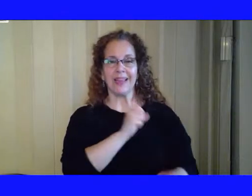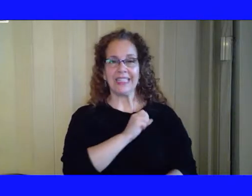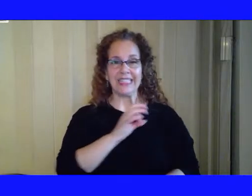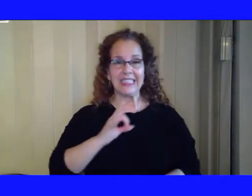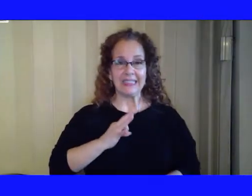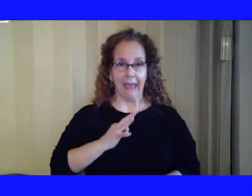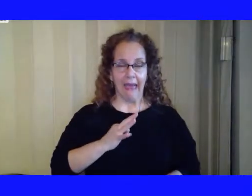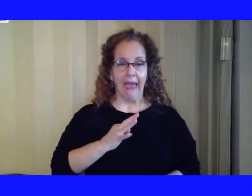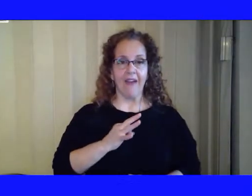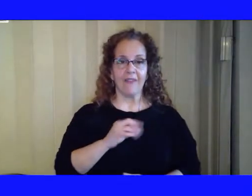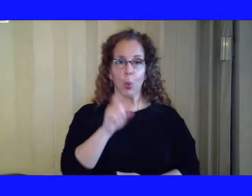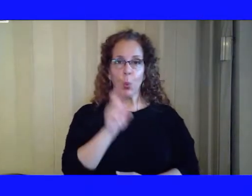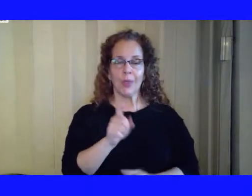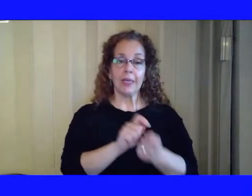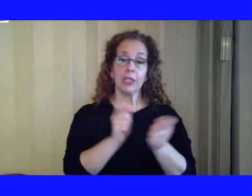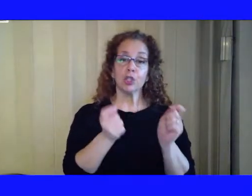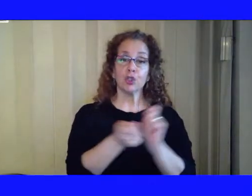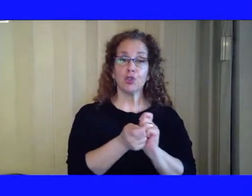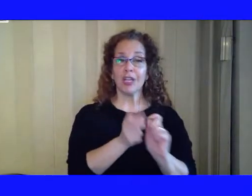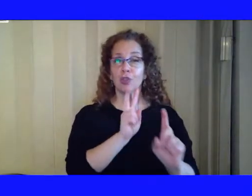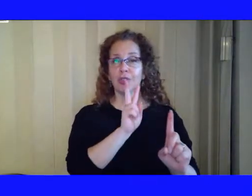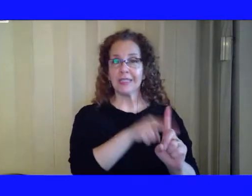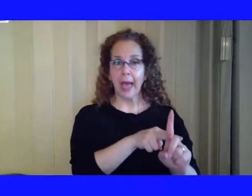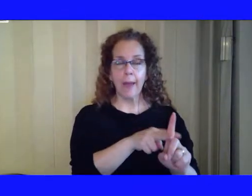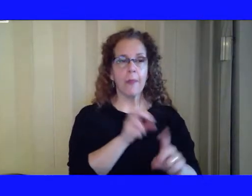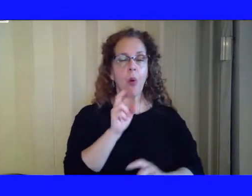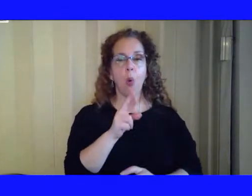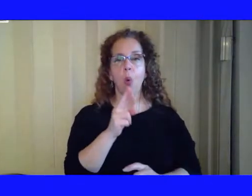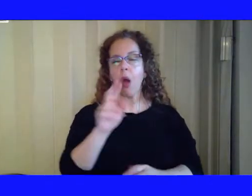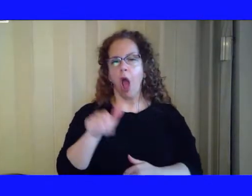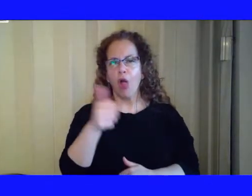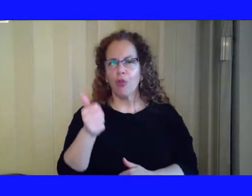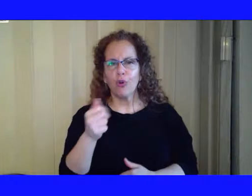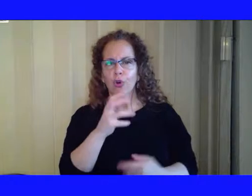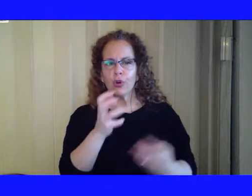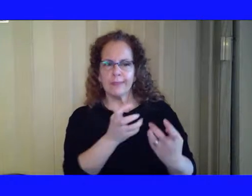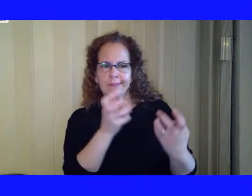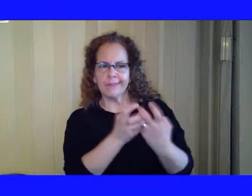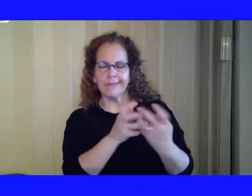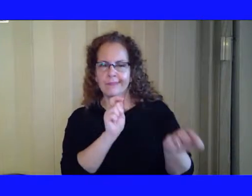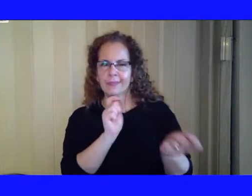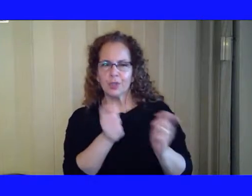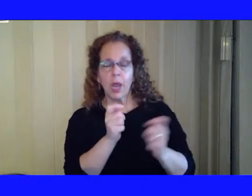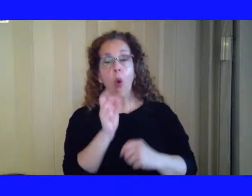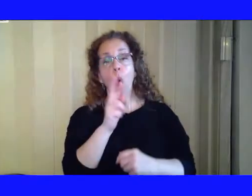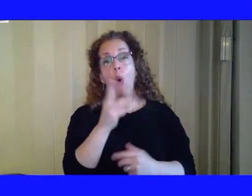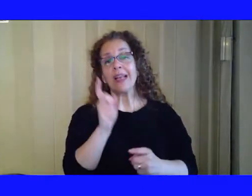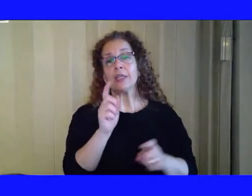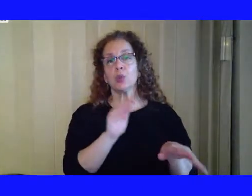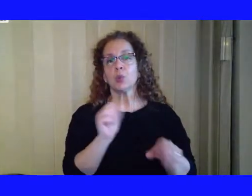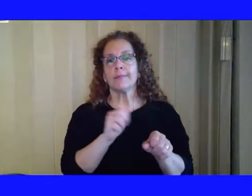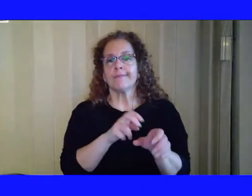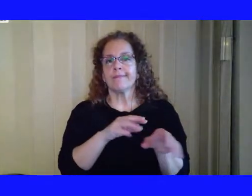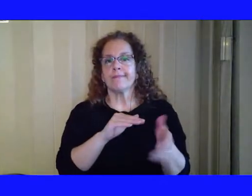of granting of reasonable accommodations during 2020. Next slide, please.